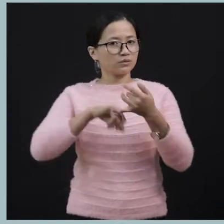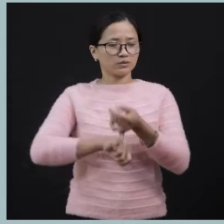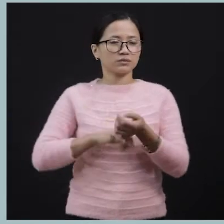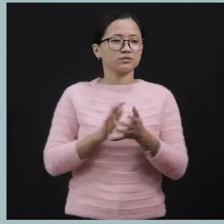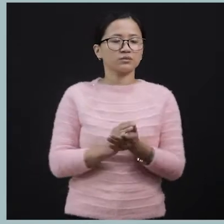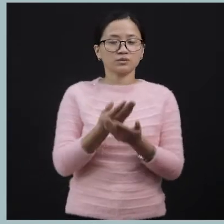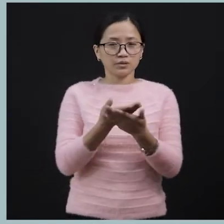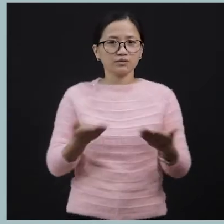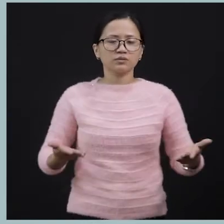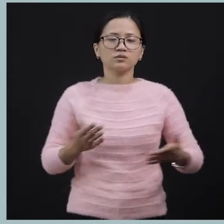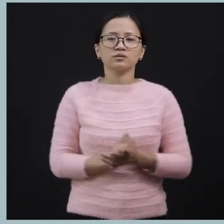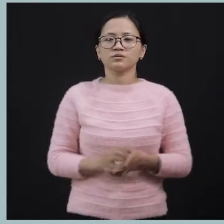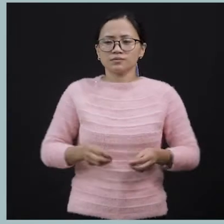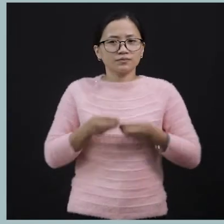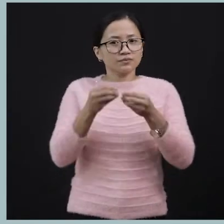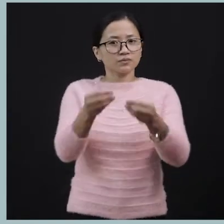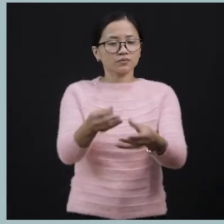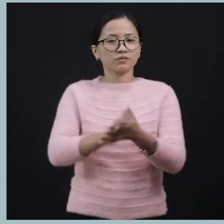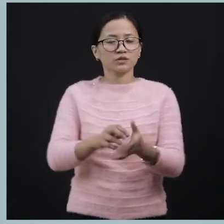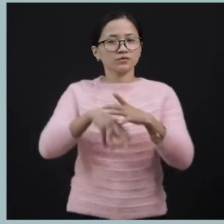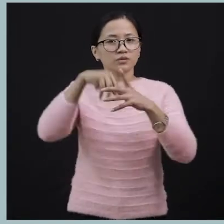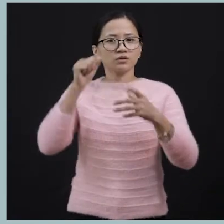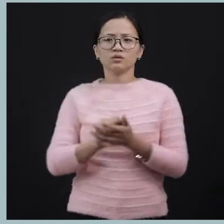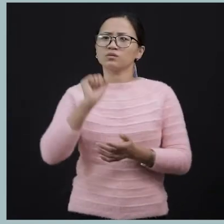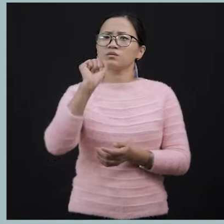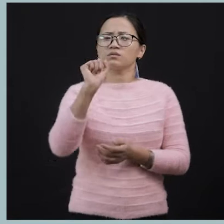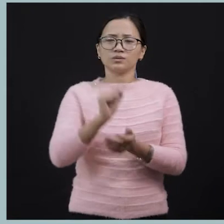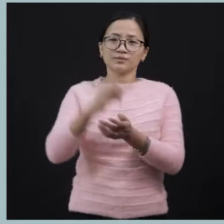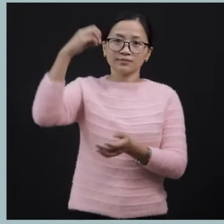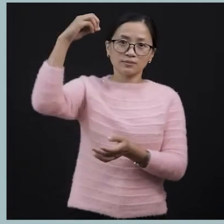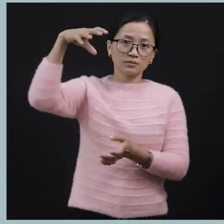these are objects which gives out their own light.